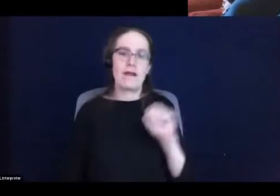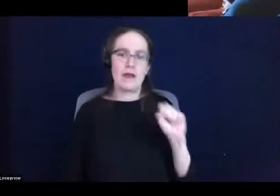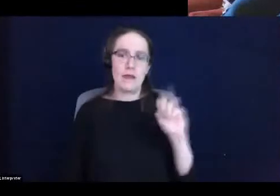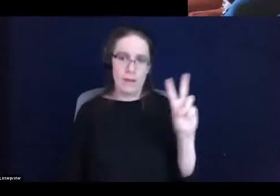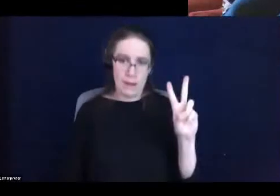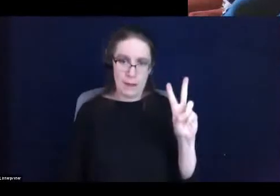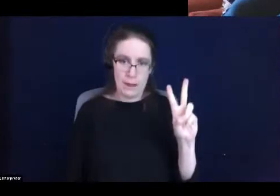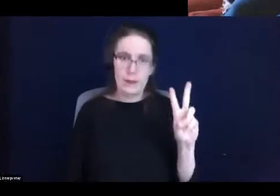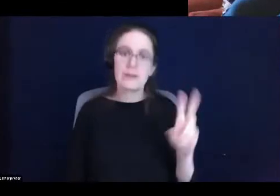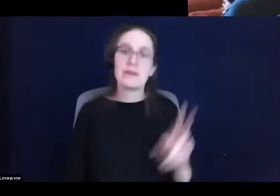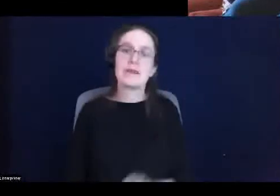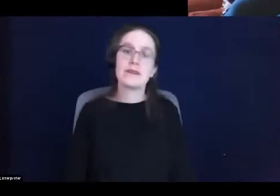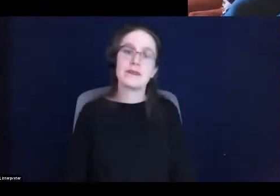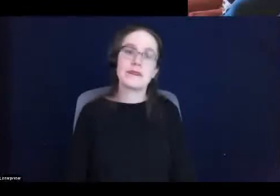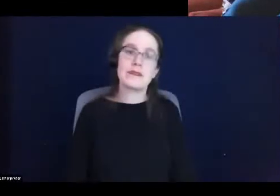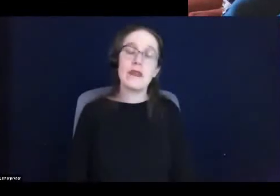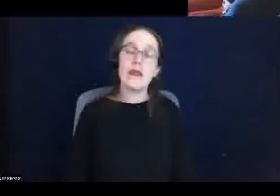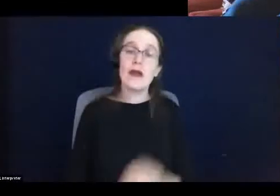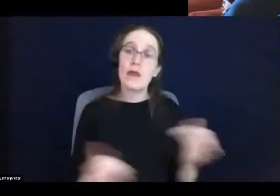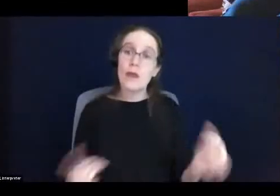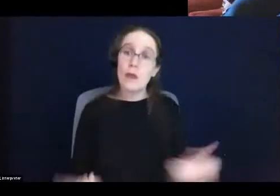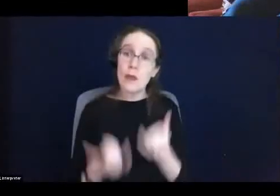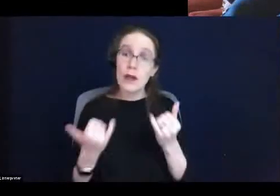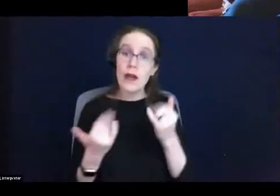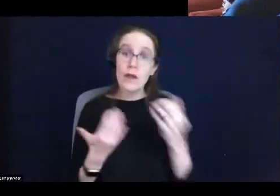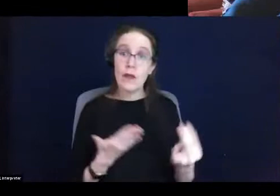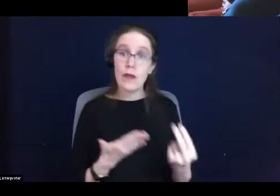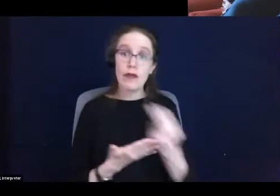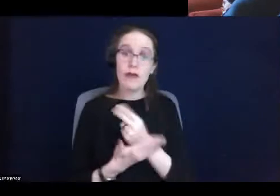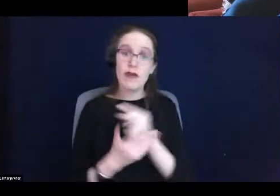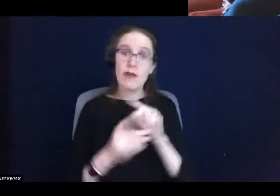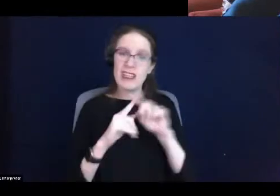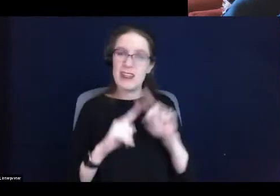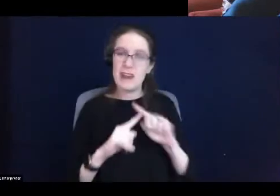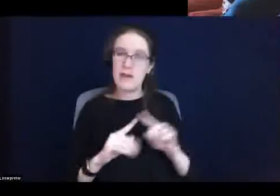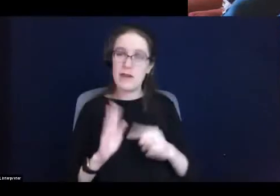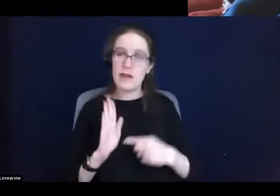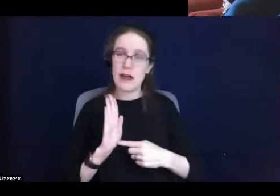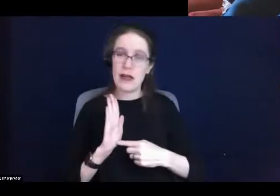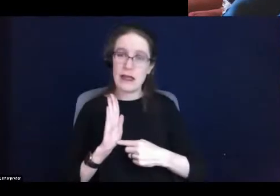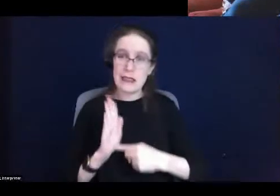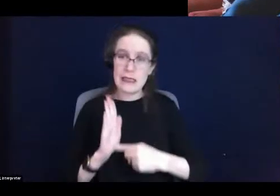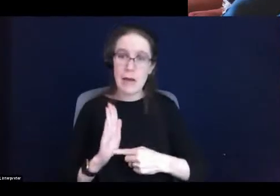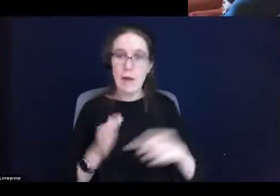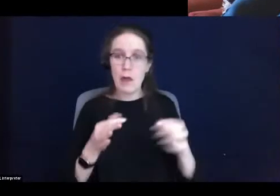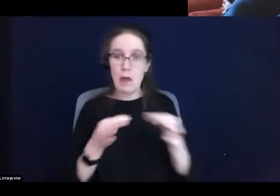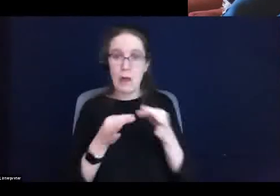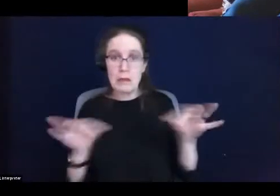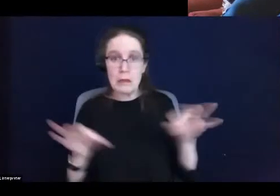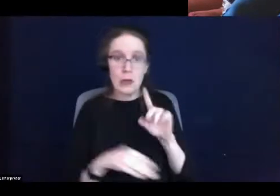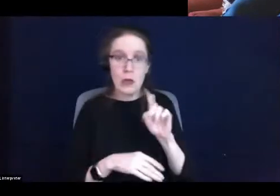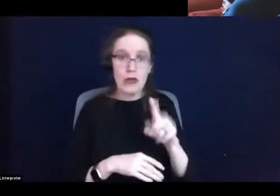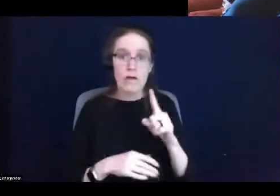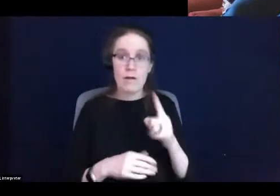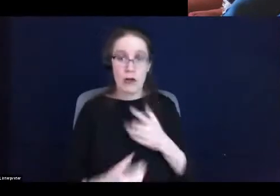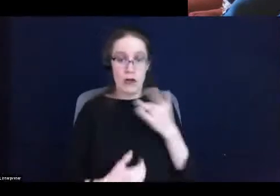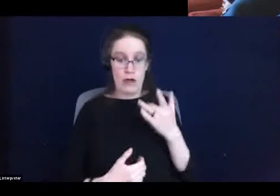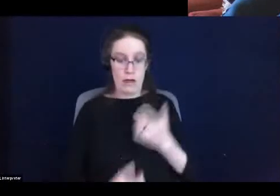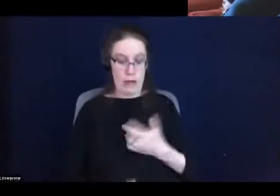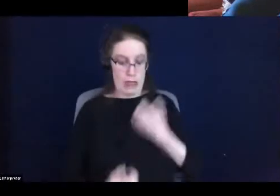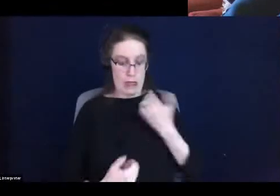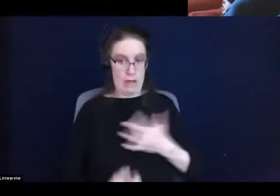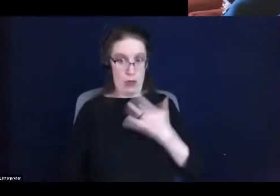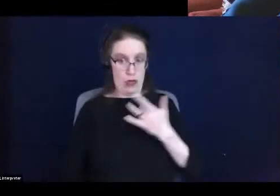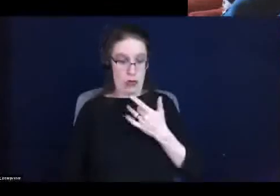So we're going to review some different sample questions for emotional safety planning, but please